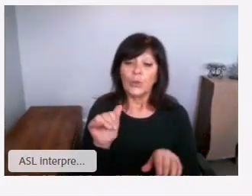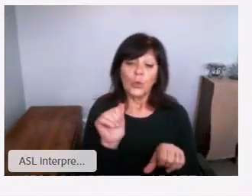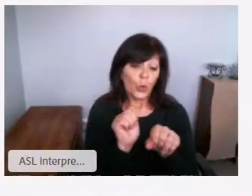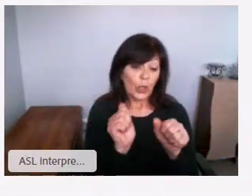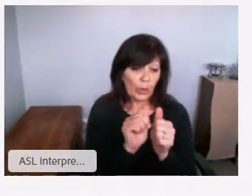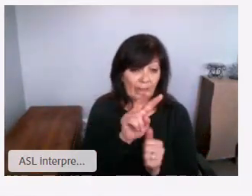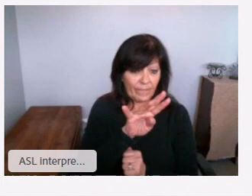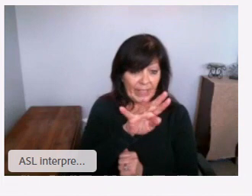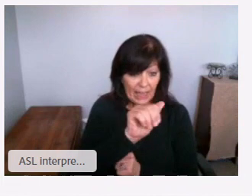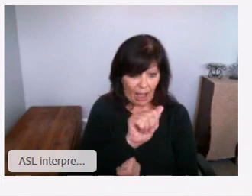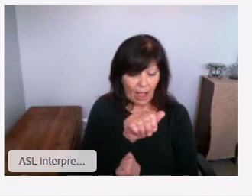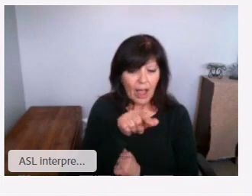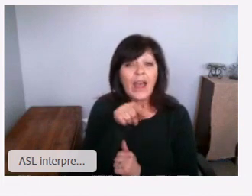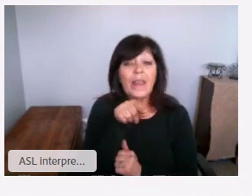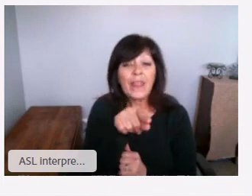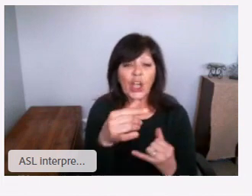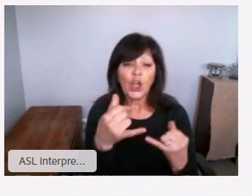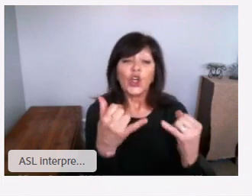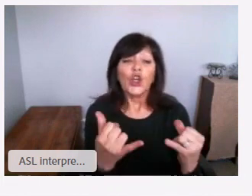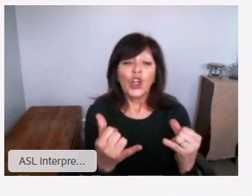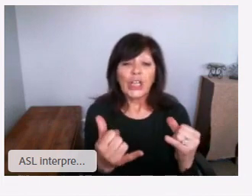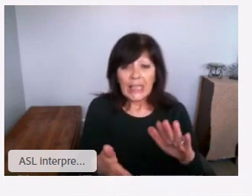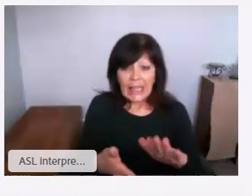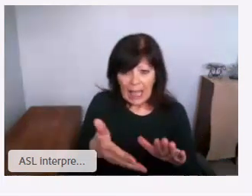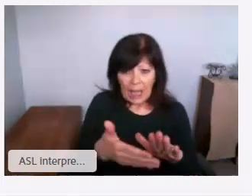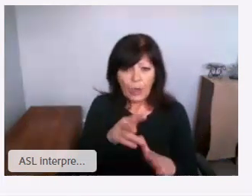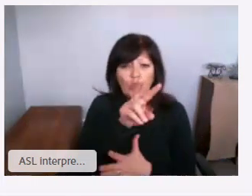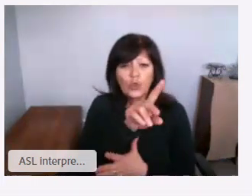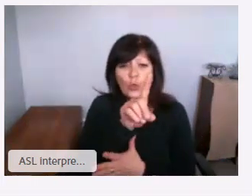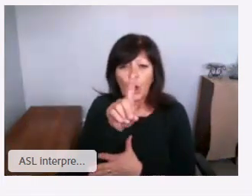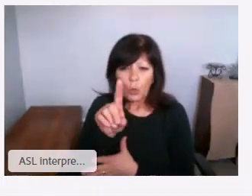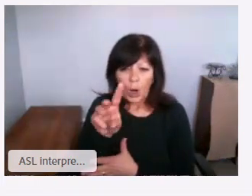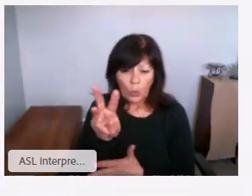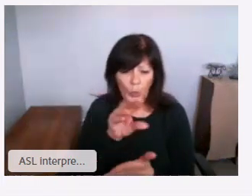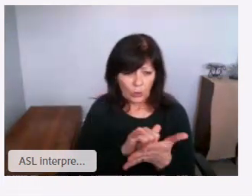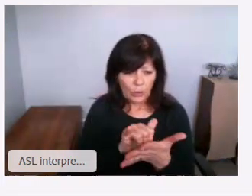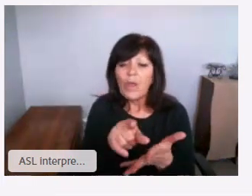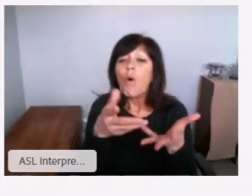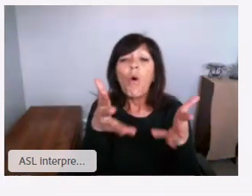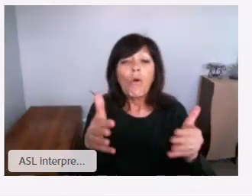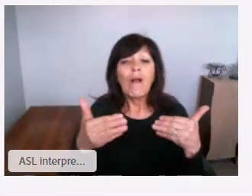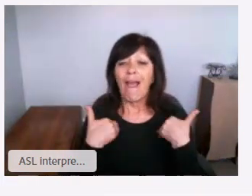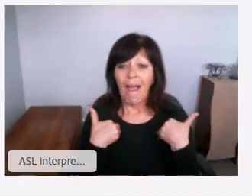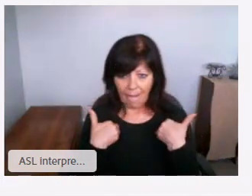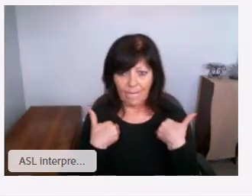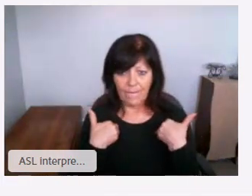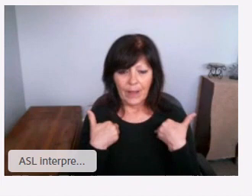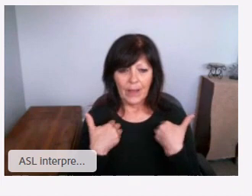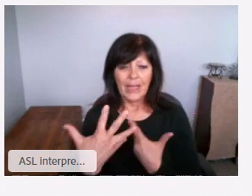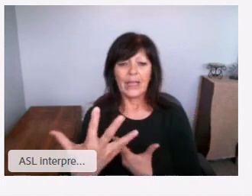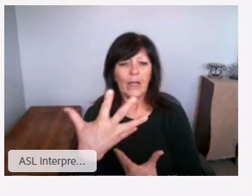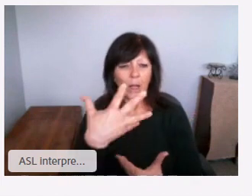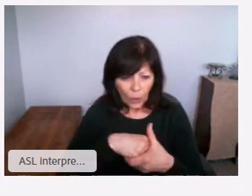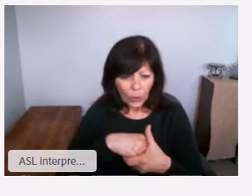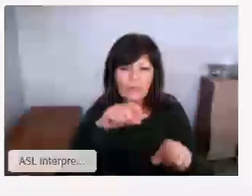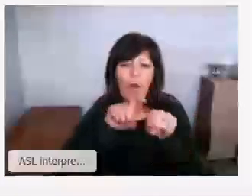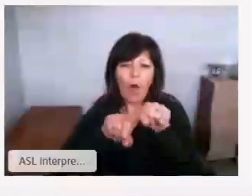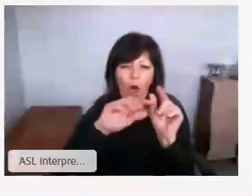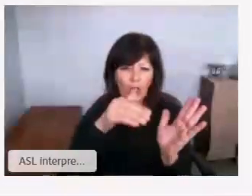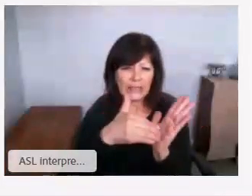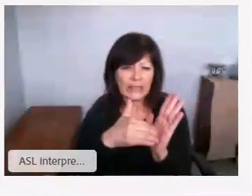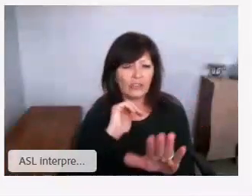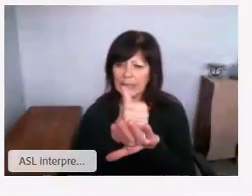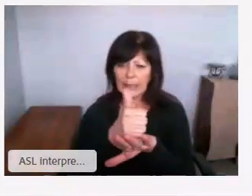they are the ones that currently operate 211 Western New York. So they already have an inclusive call center already set